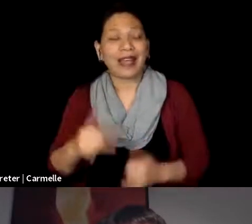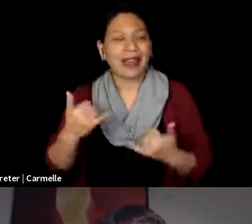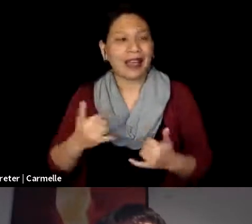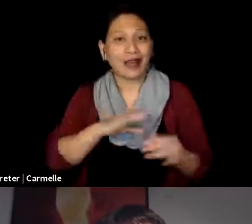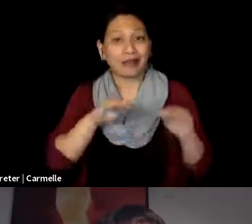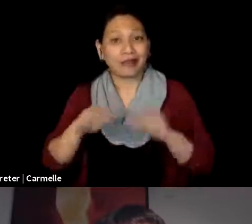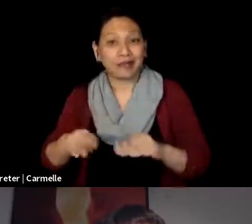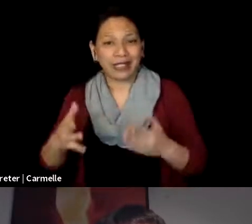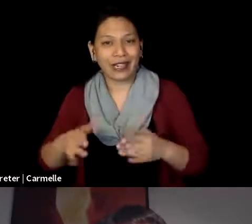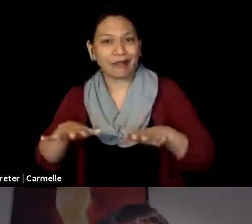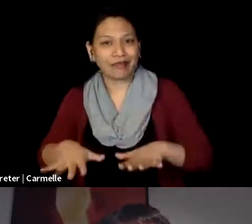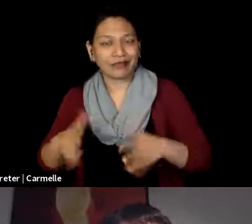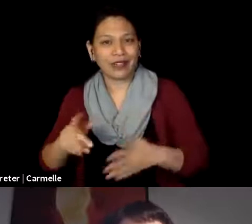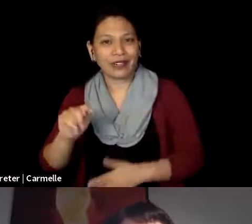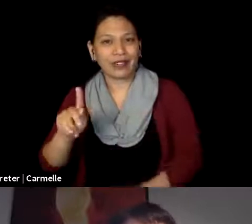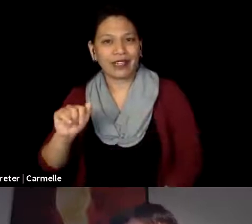in Daguerreotype.